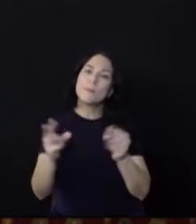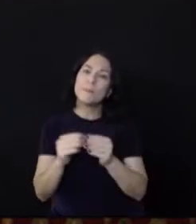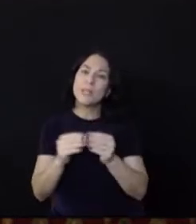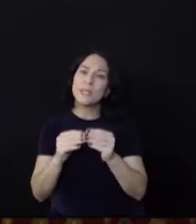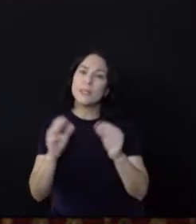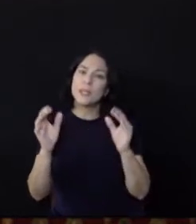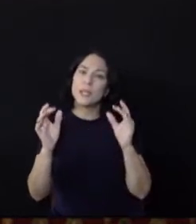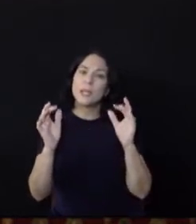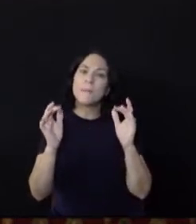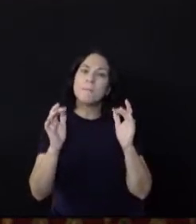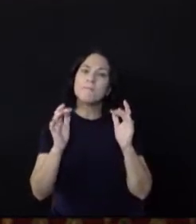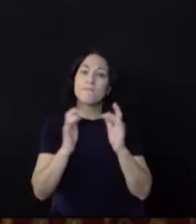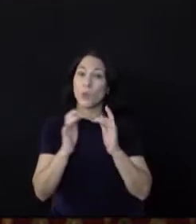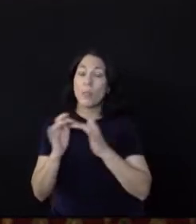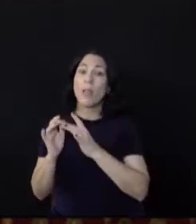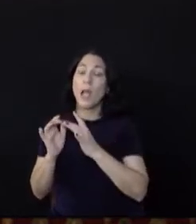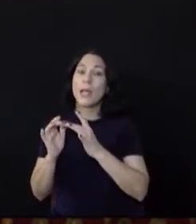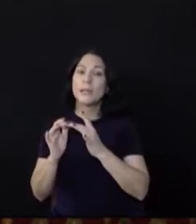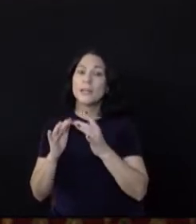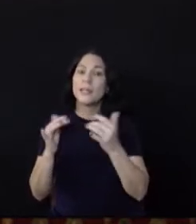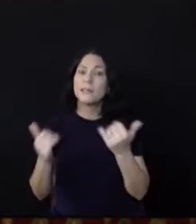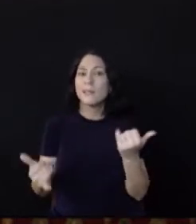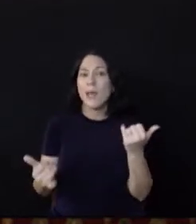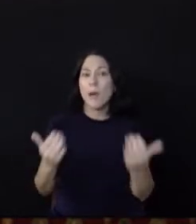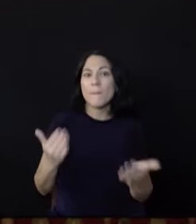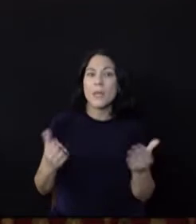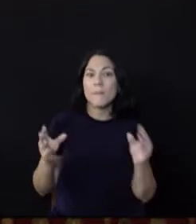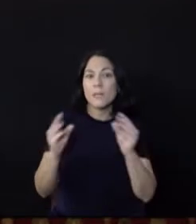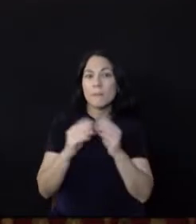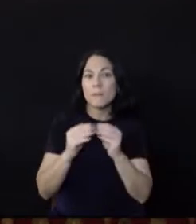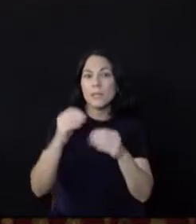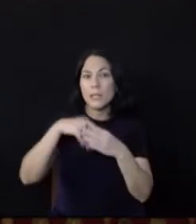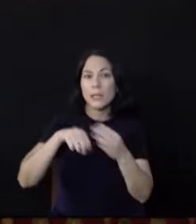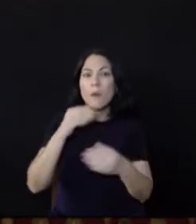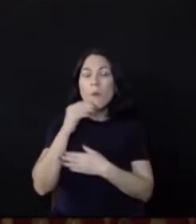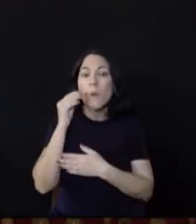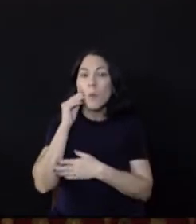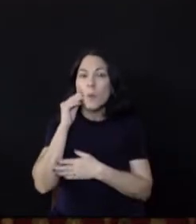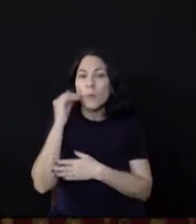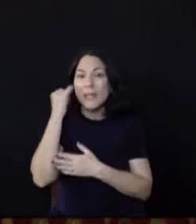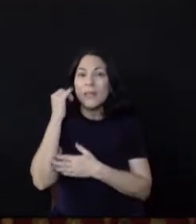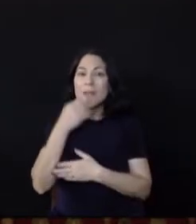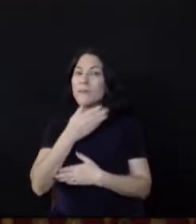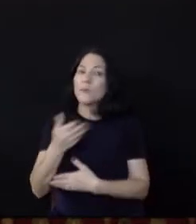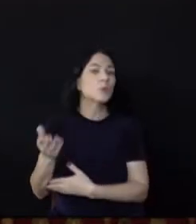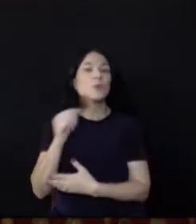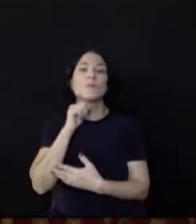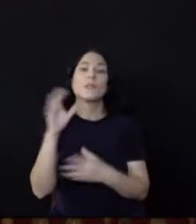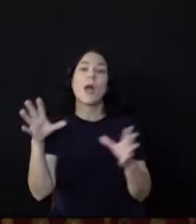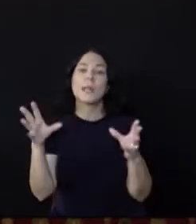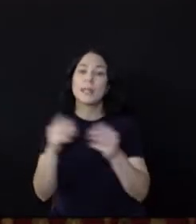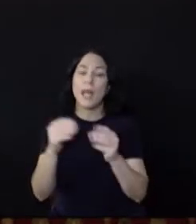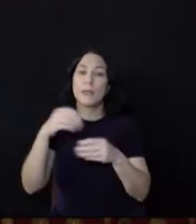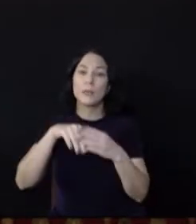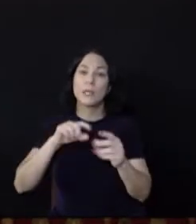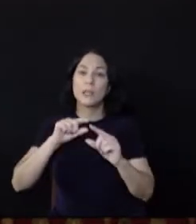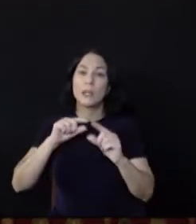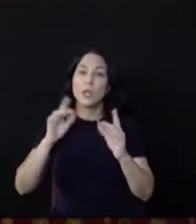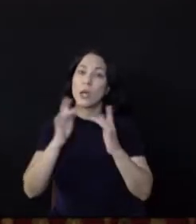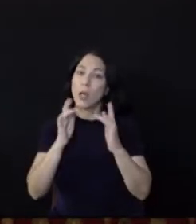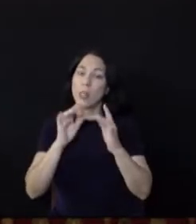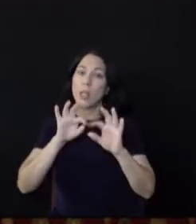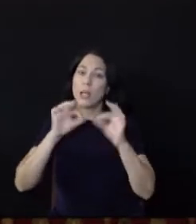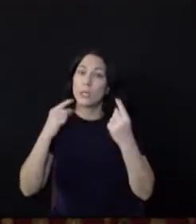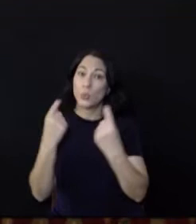such a time as this. So if you, my friends, have not gathered in some way, shape, or form with one of our groups that's meeting online, I want